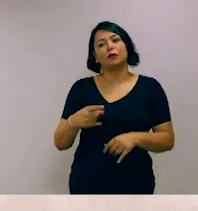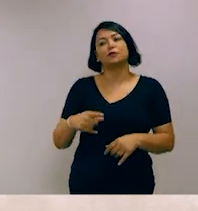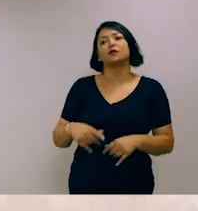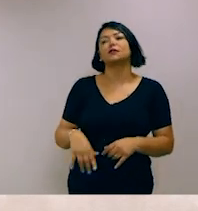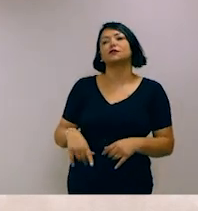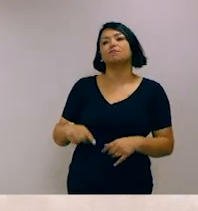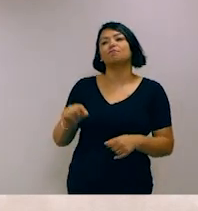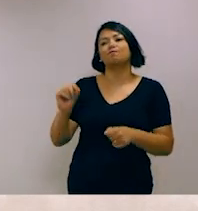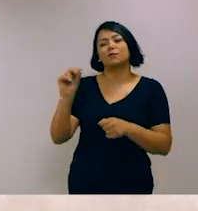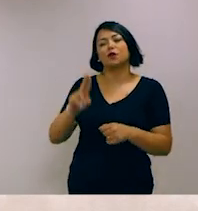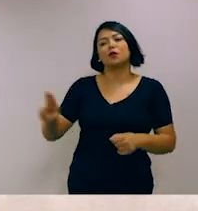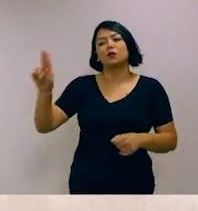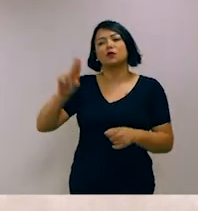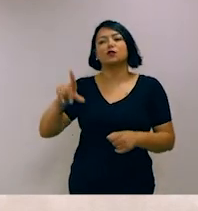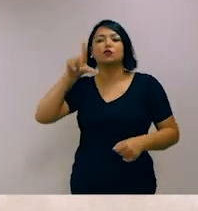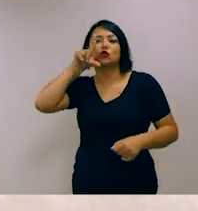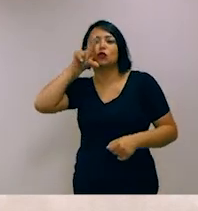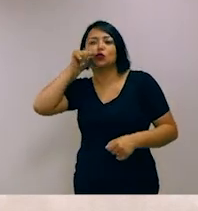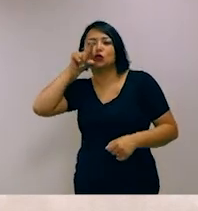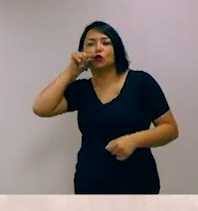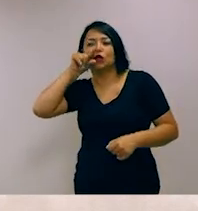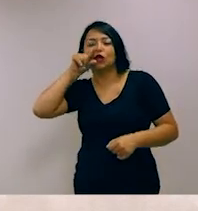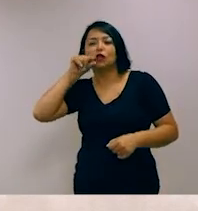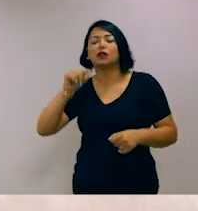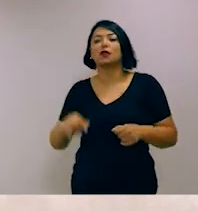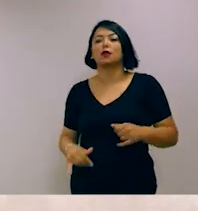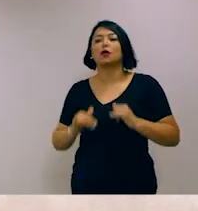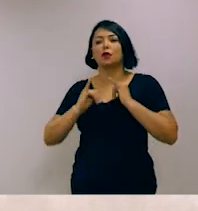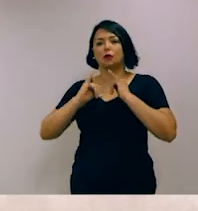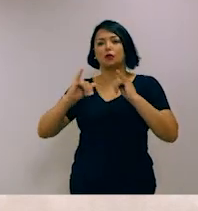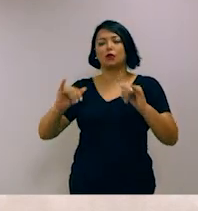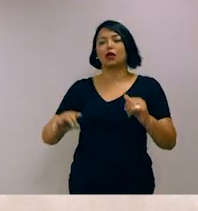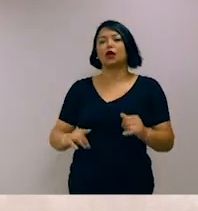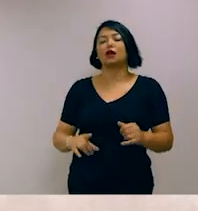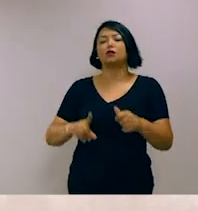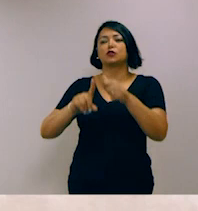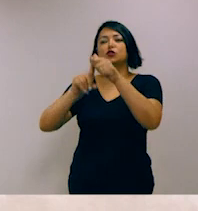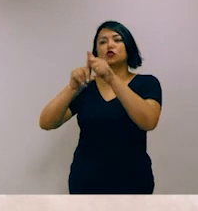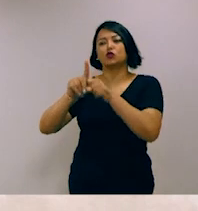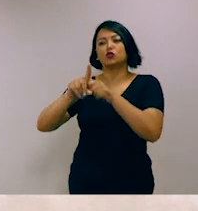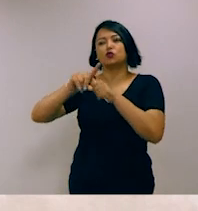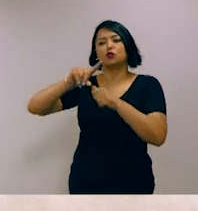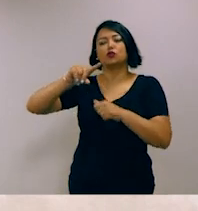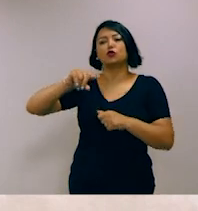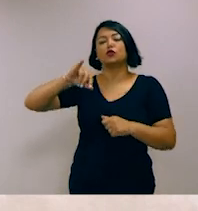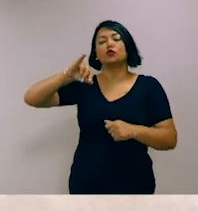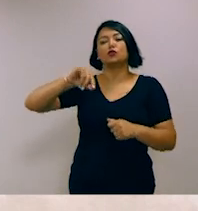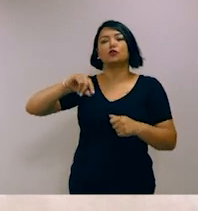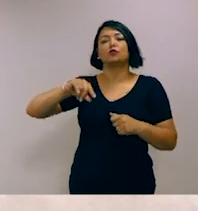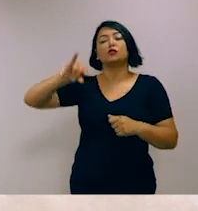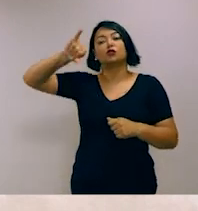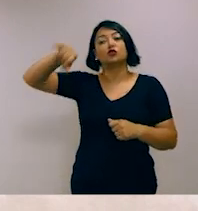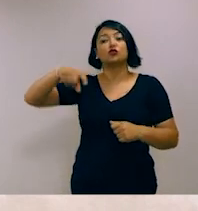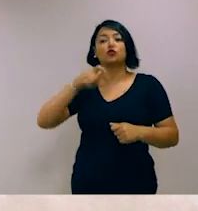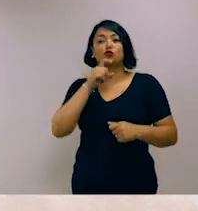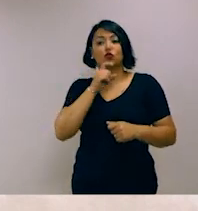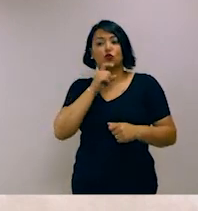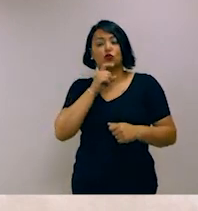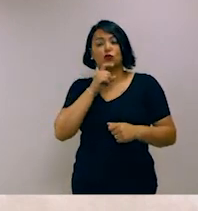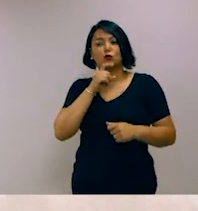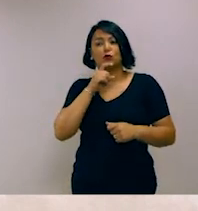use tweets published between July of 2018 and June of 2019, containing